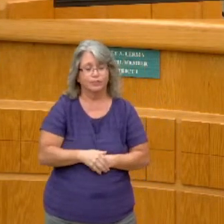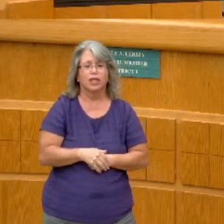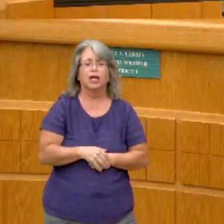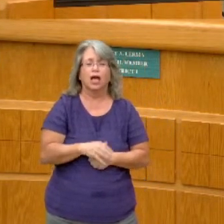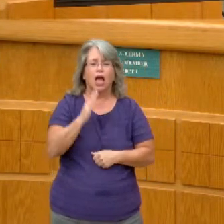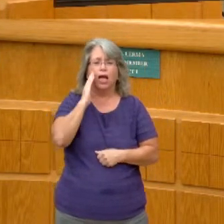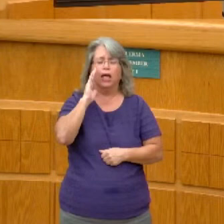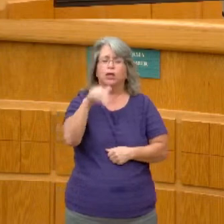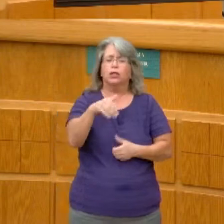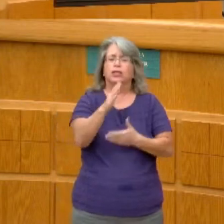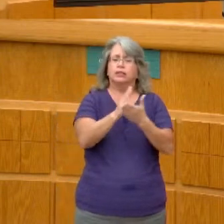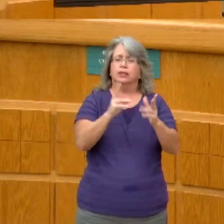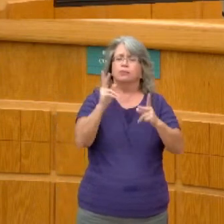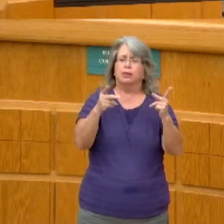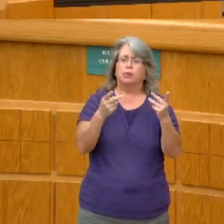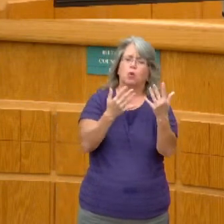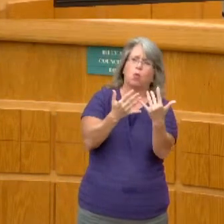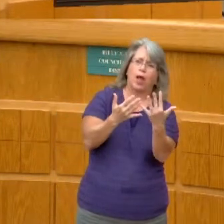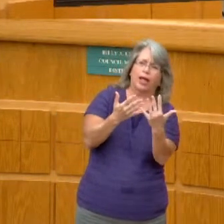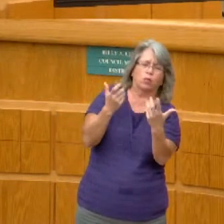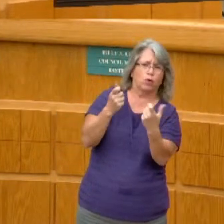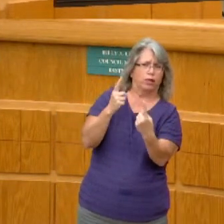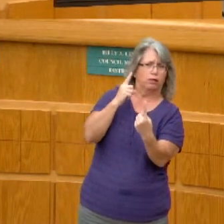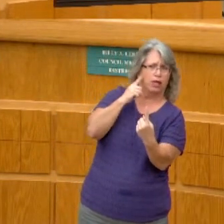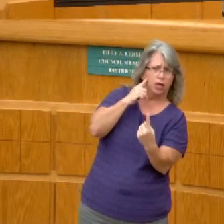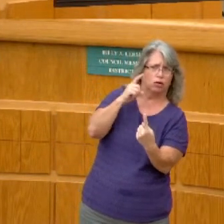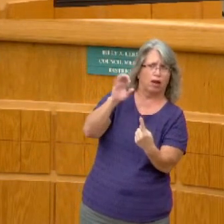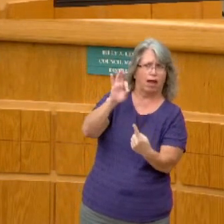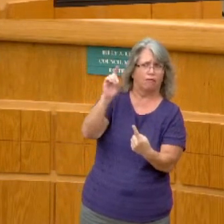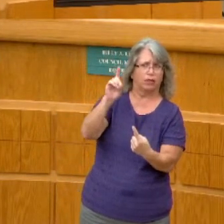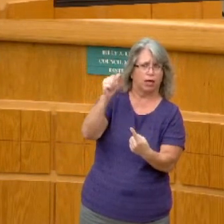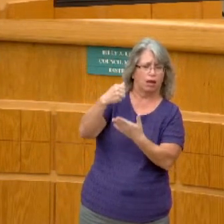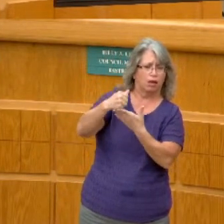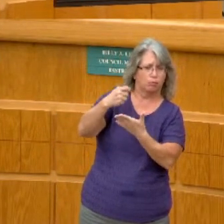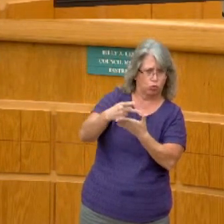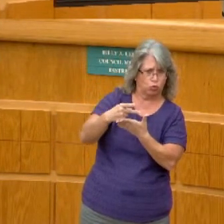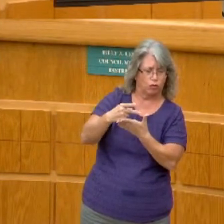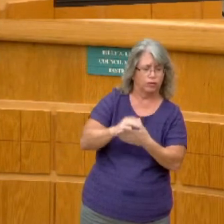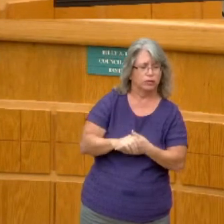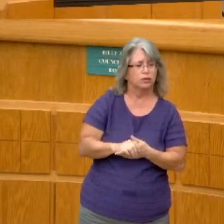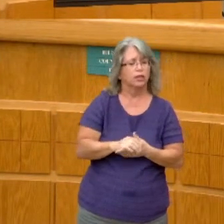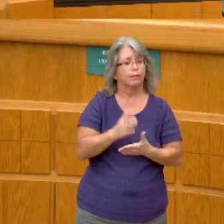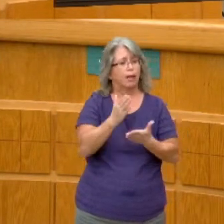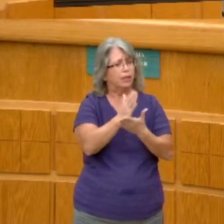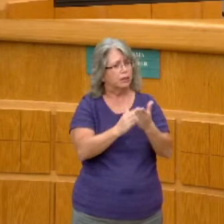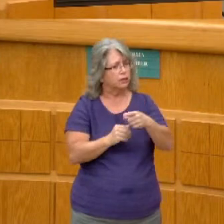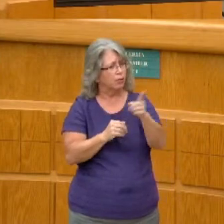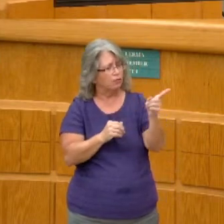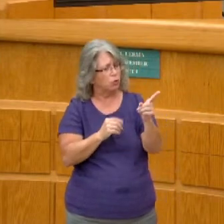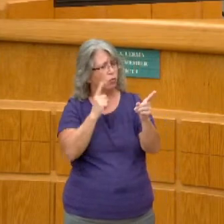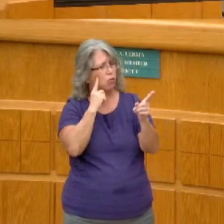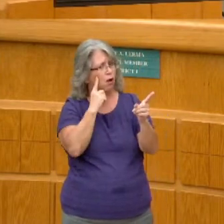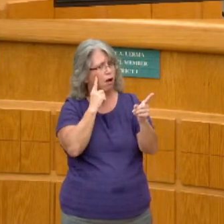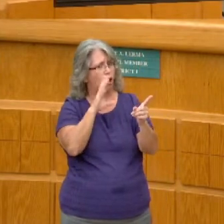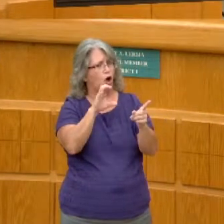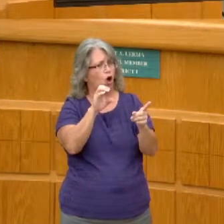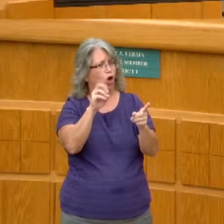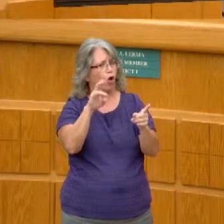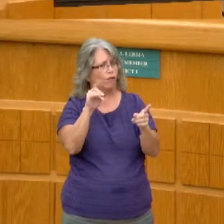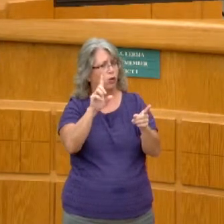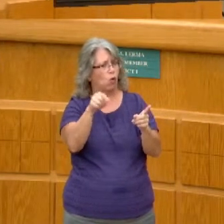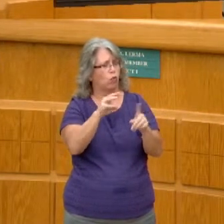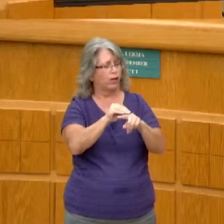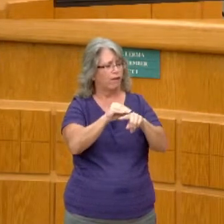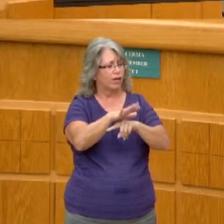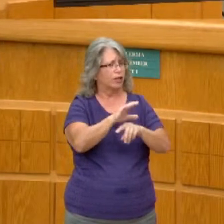that FDA approval. Some of you maybe thought that COVID only affected the older population. We now know that